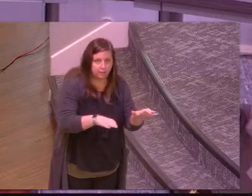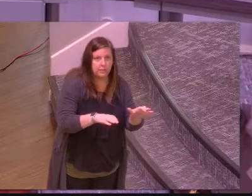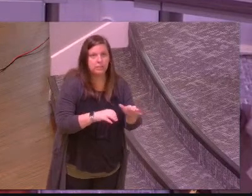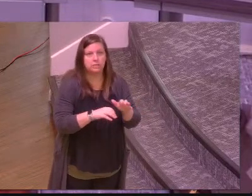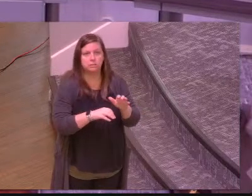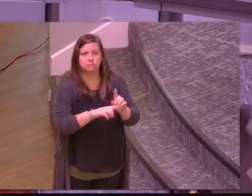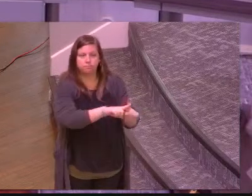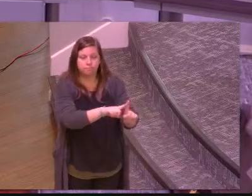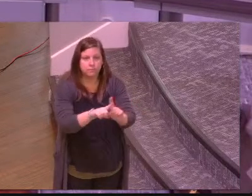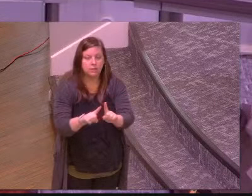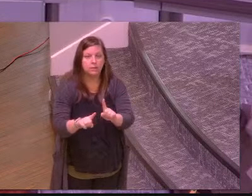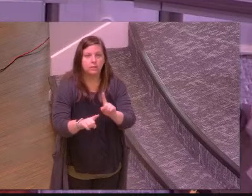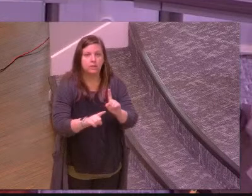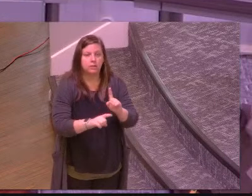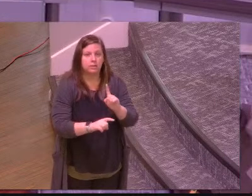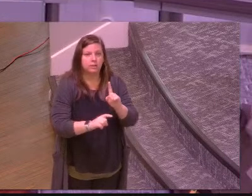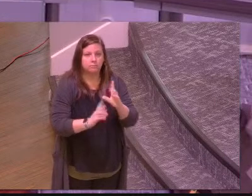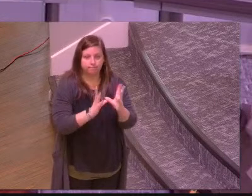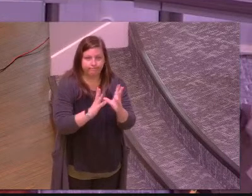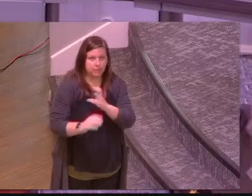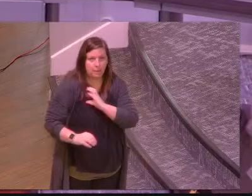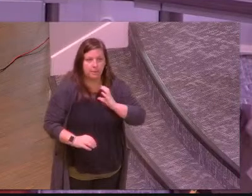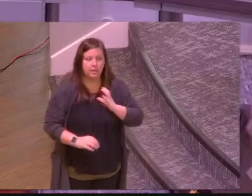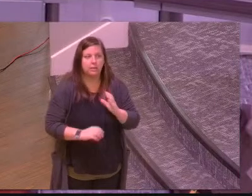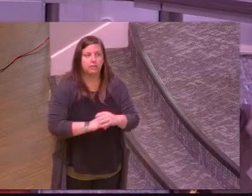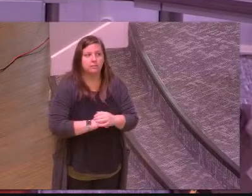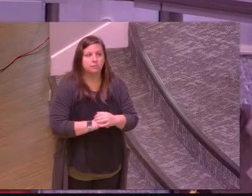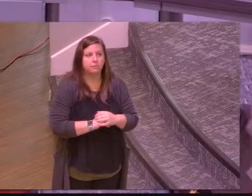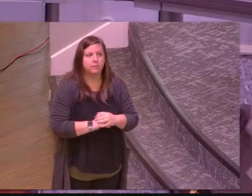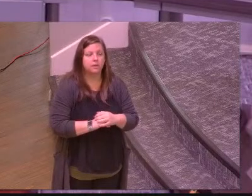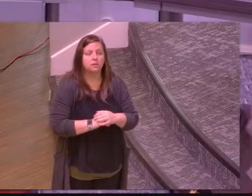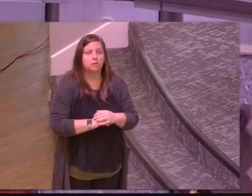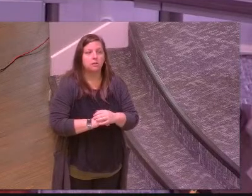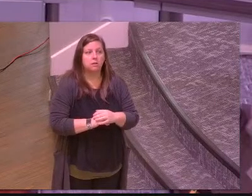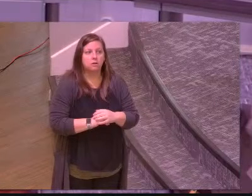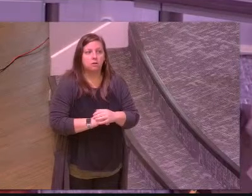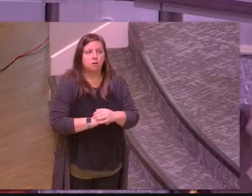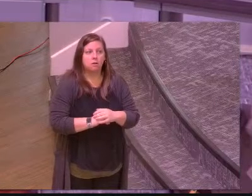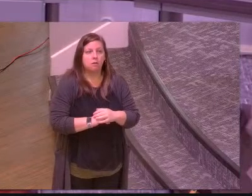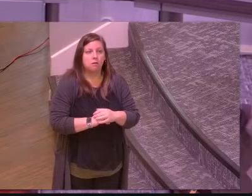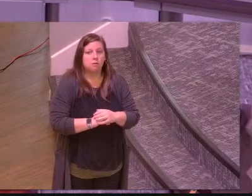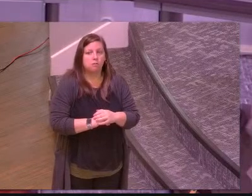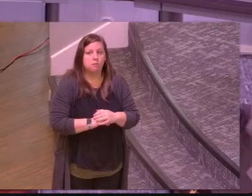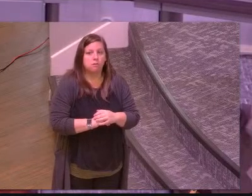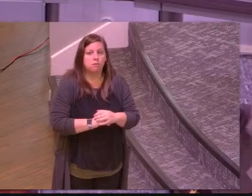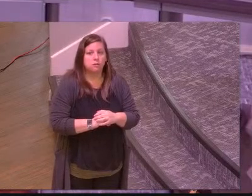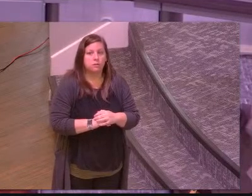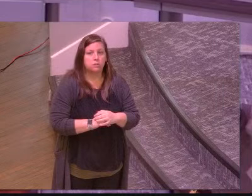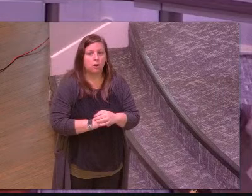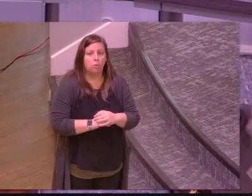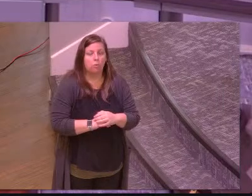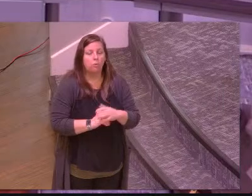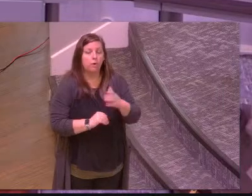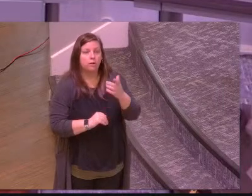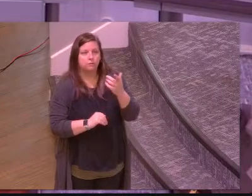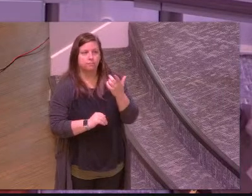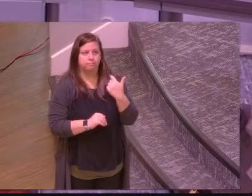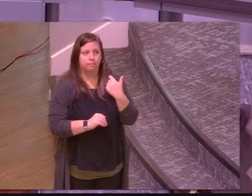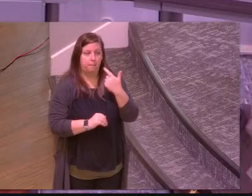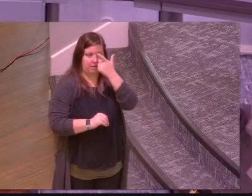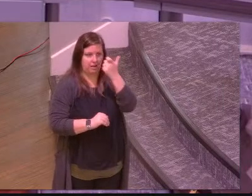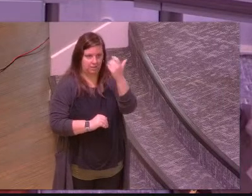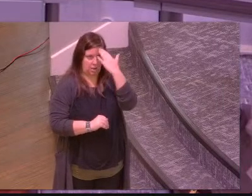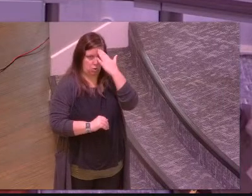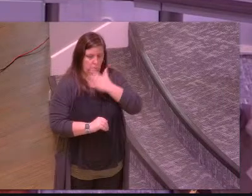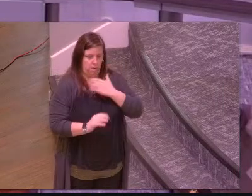from being pulled because I'm on the board. And so I'm always very clear with people that I'm only speaking for myself and on behalf of myself.